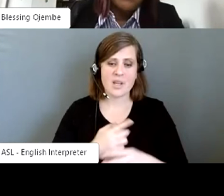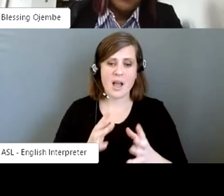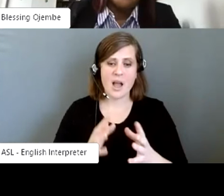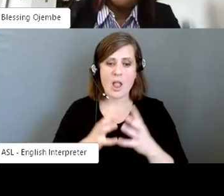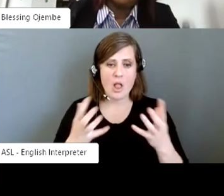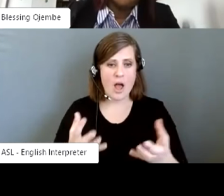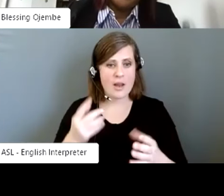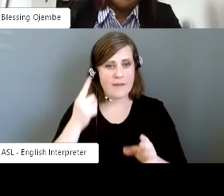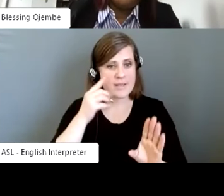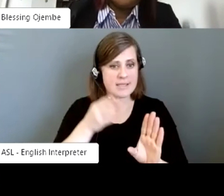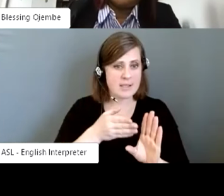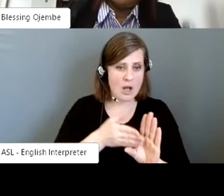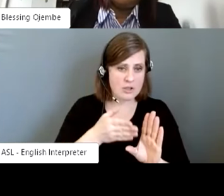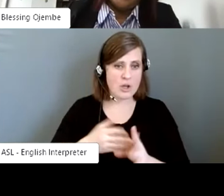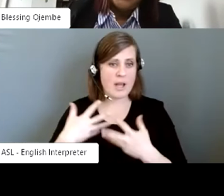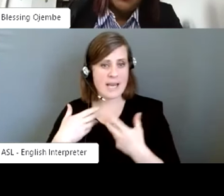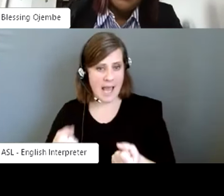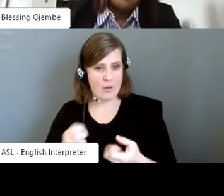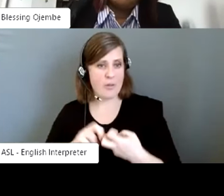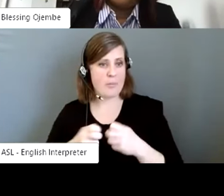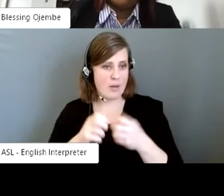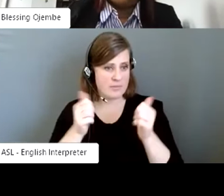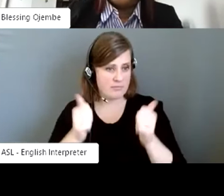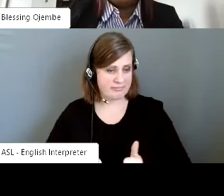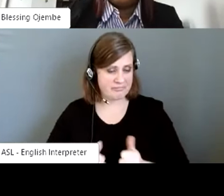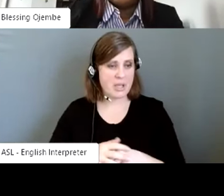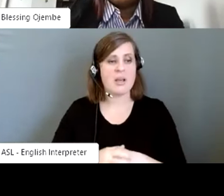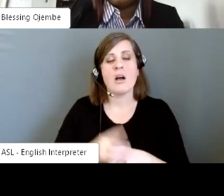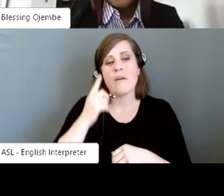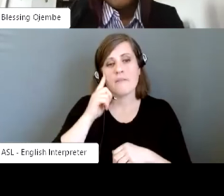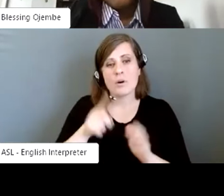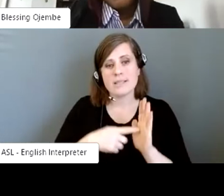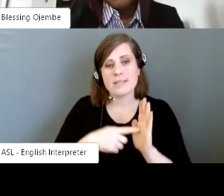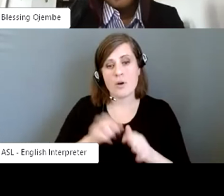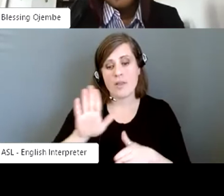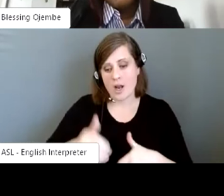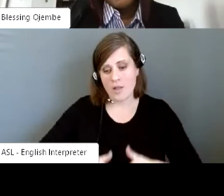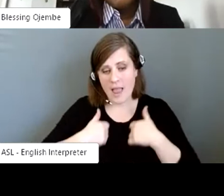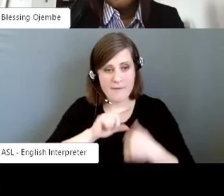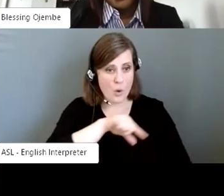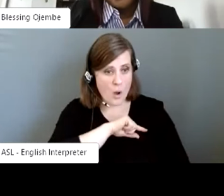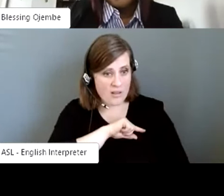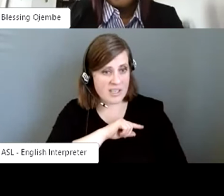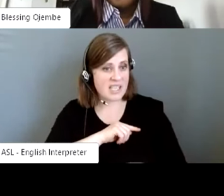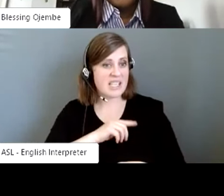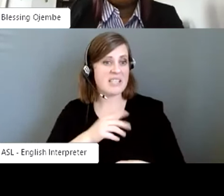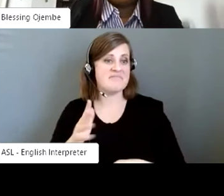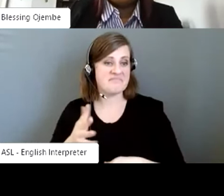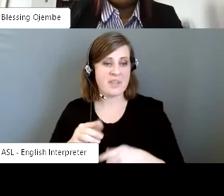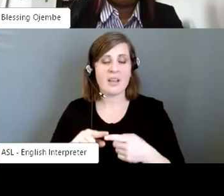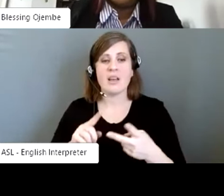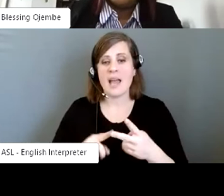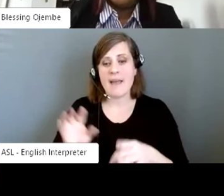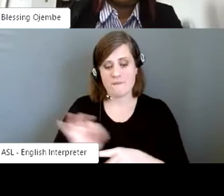physiological and health outcomes, with including poor quality of life, poor cognitive functioning, and